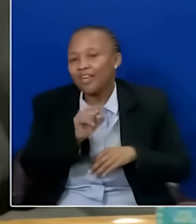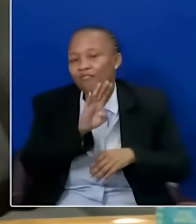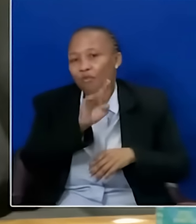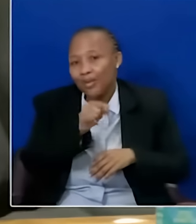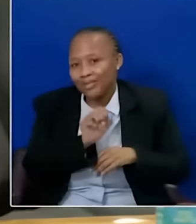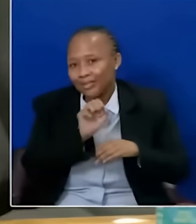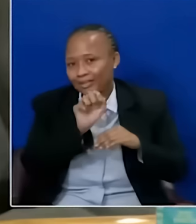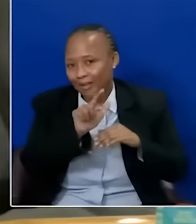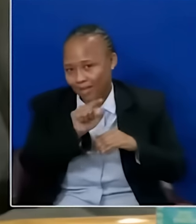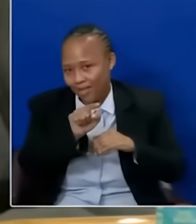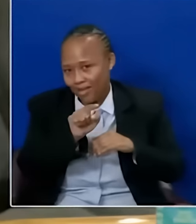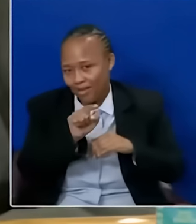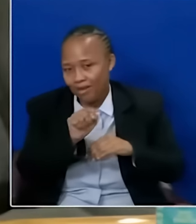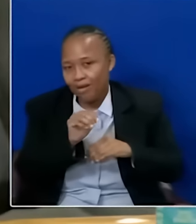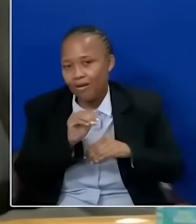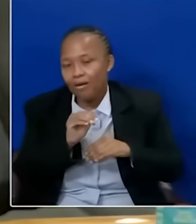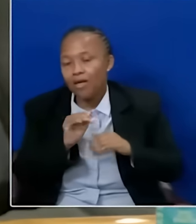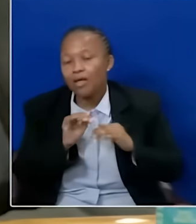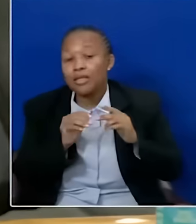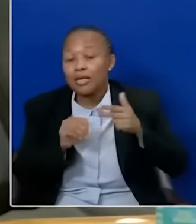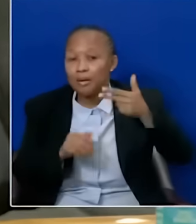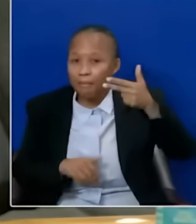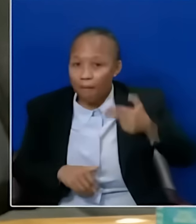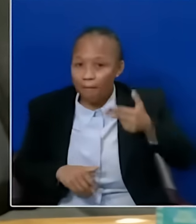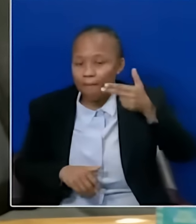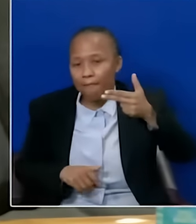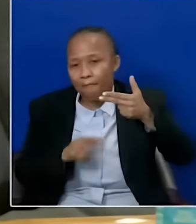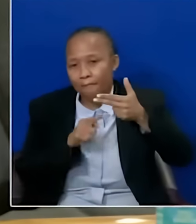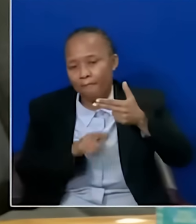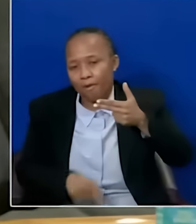seized from the